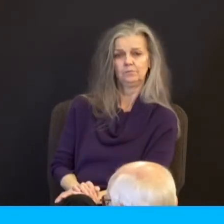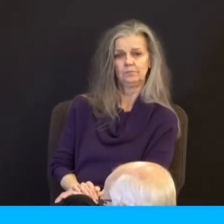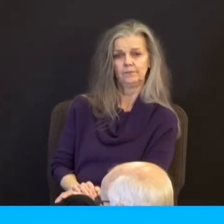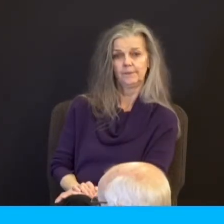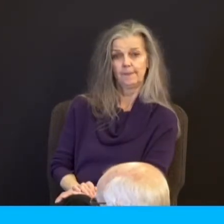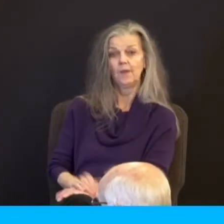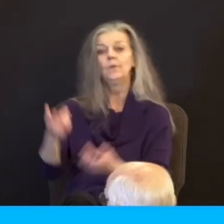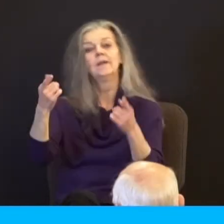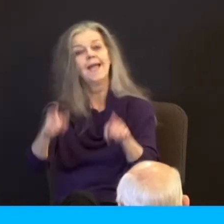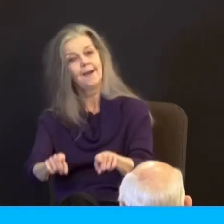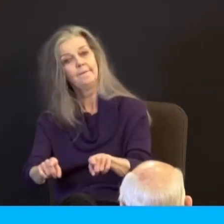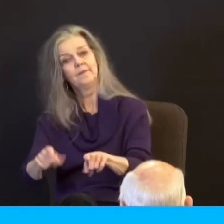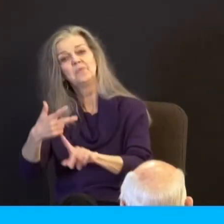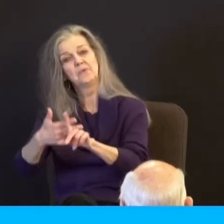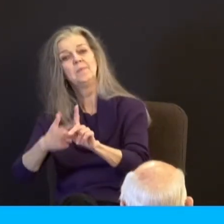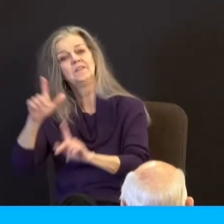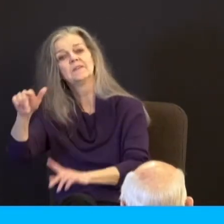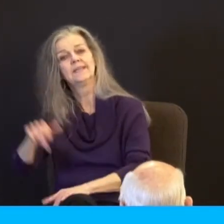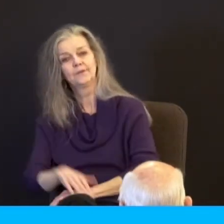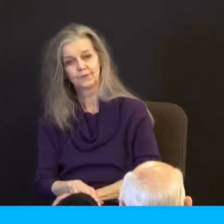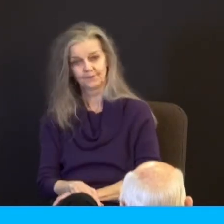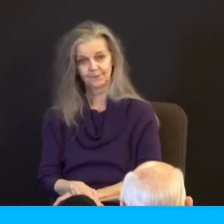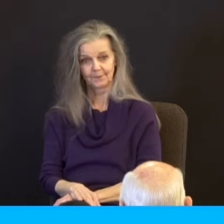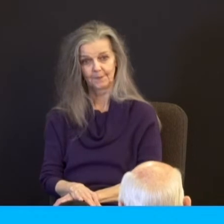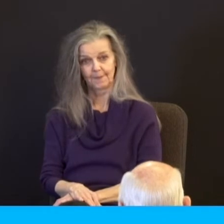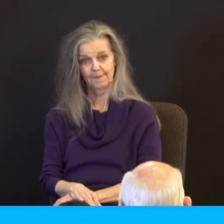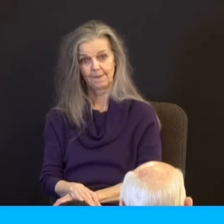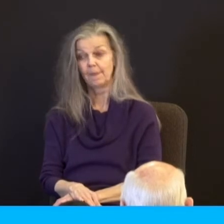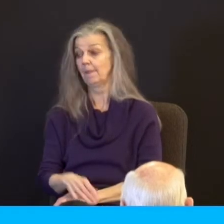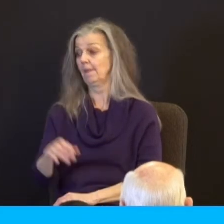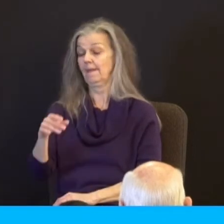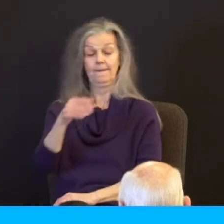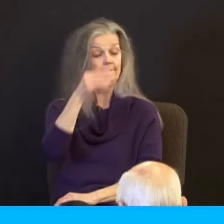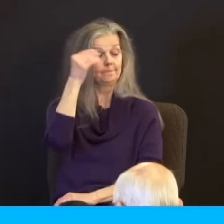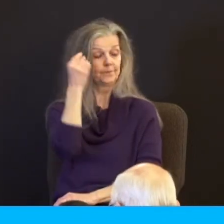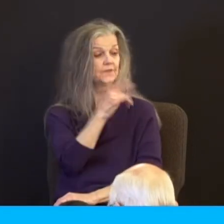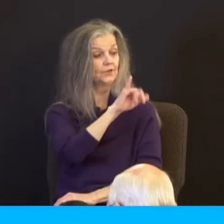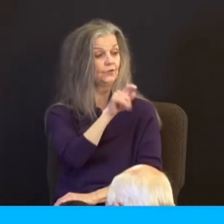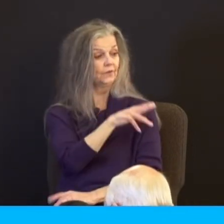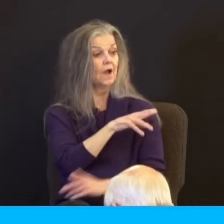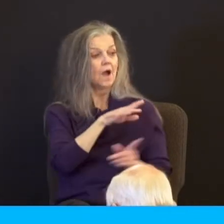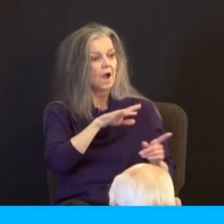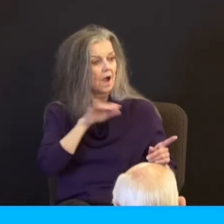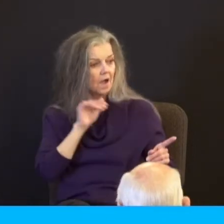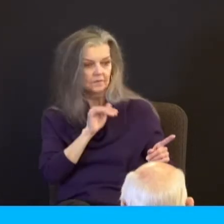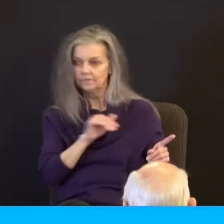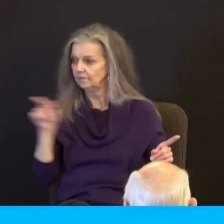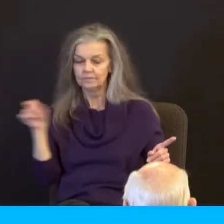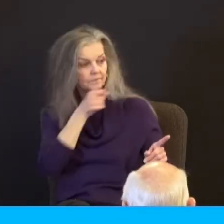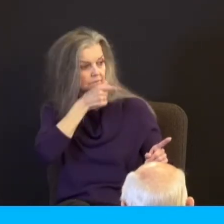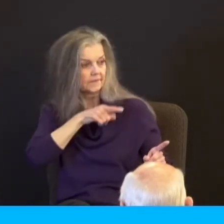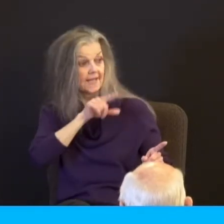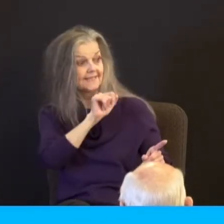Well, it came to pass about 3 months after that it was told Judah, saying, Tamar, thy daughter-in-law, hath played the harlot. In